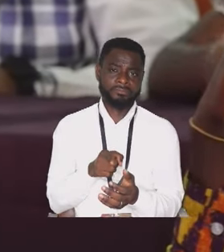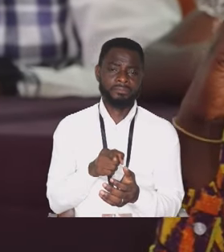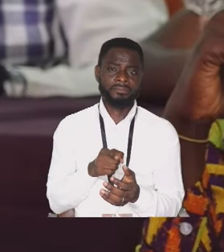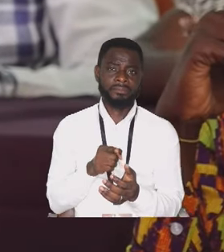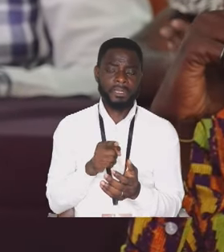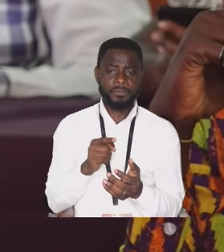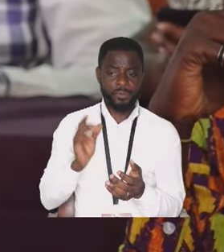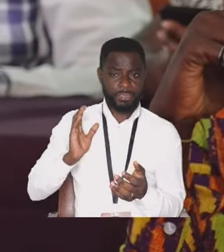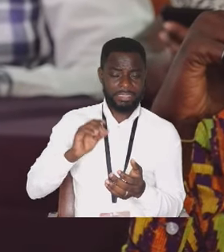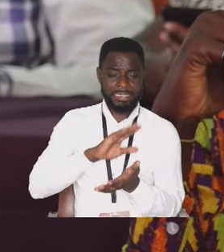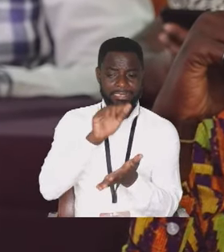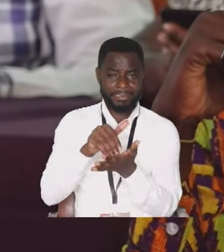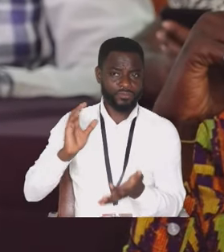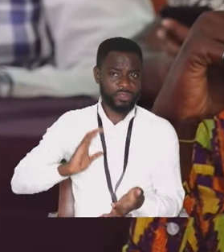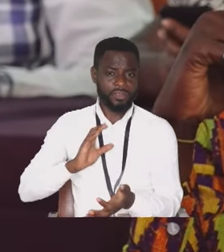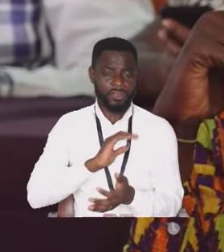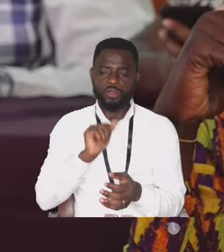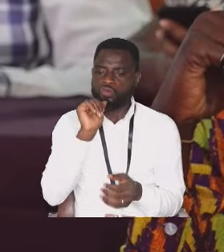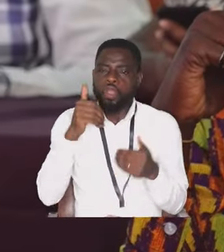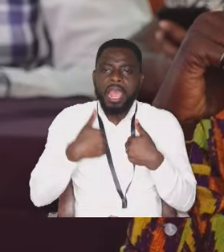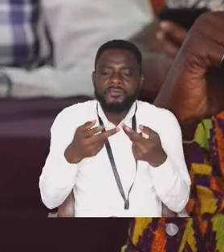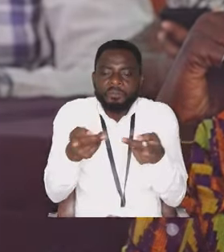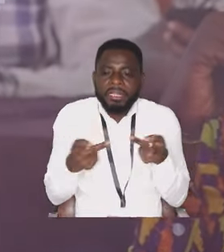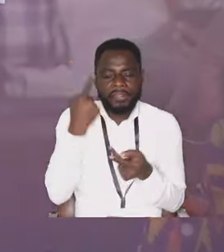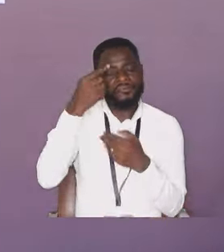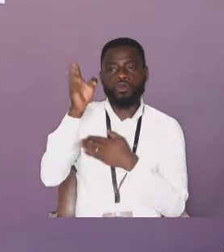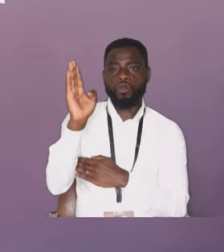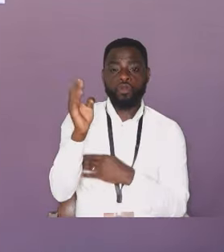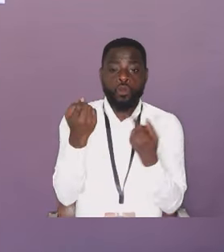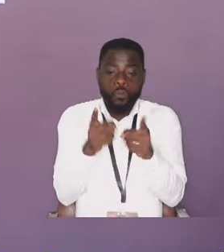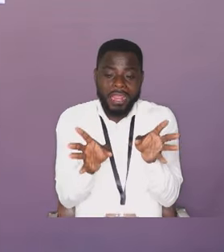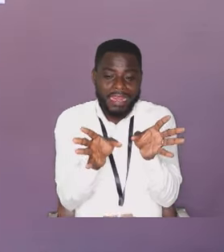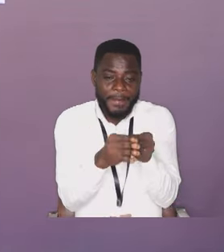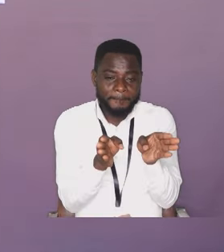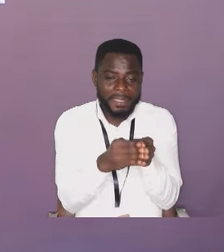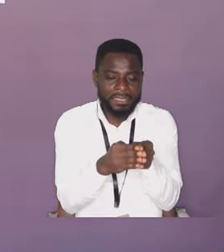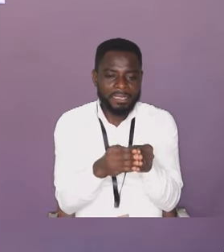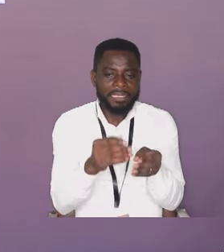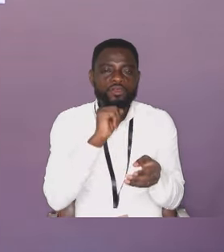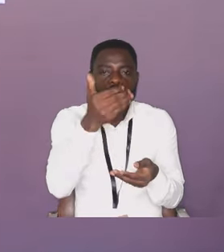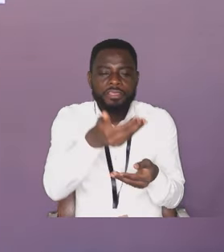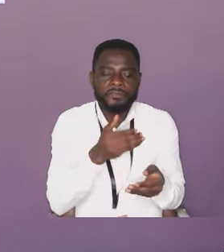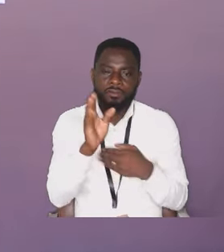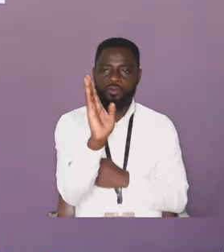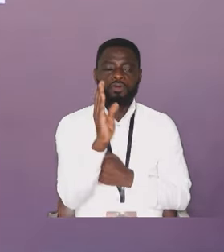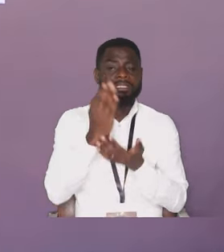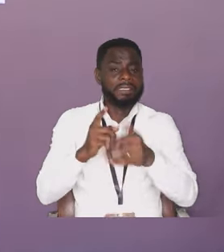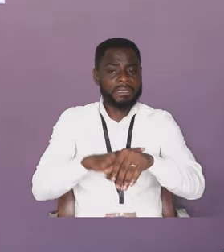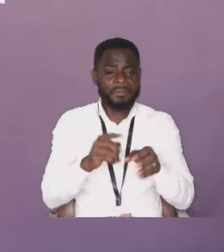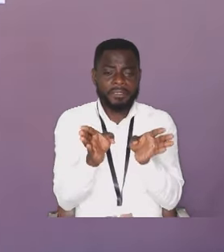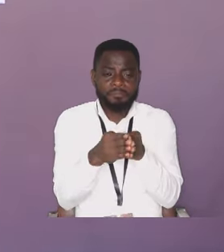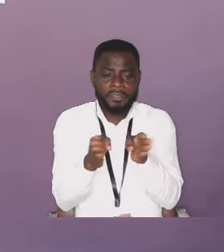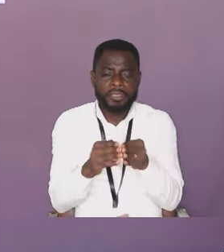secularized councils of the institution have no room for God. So when they meet, no room for God. Sometimes we even do meetings,